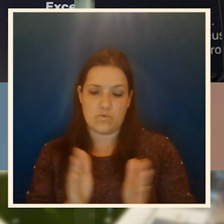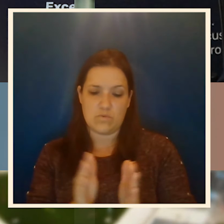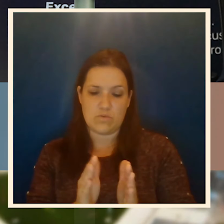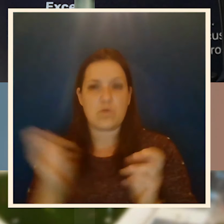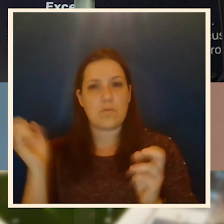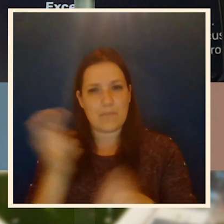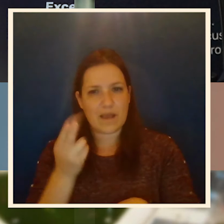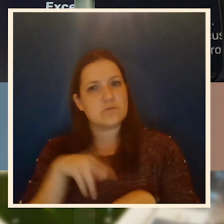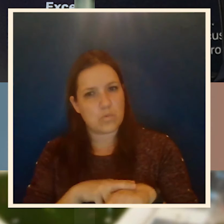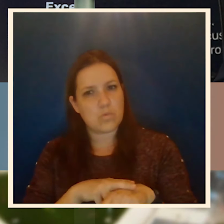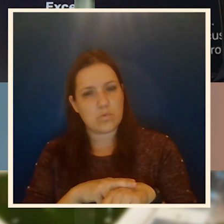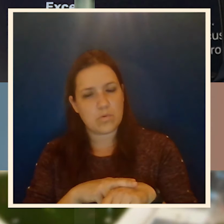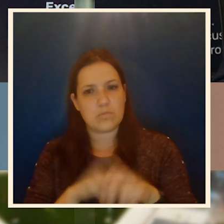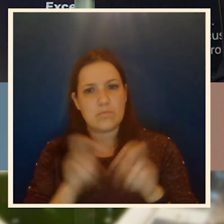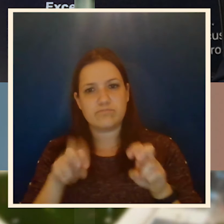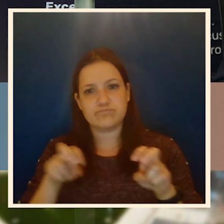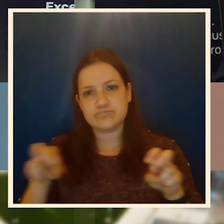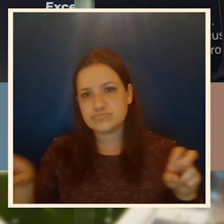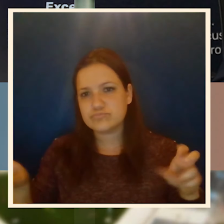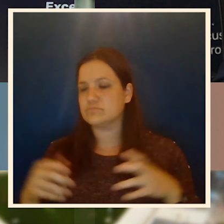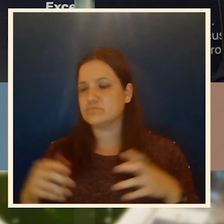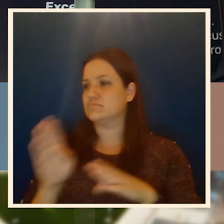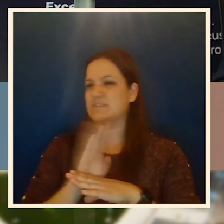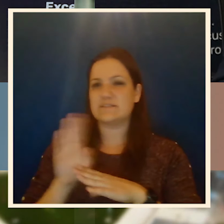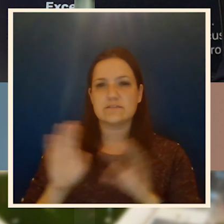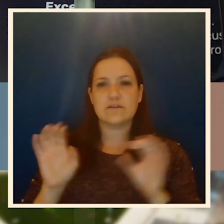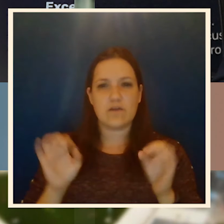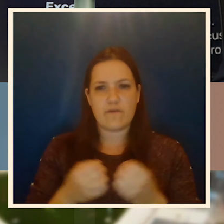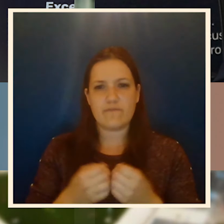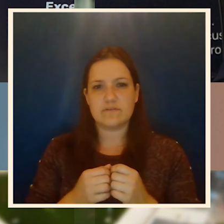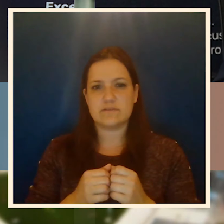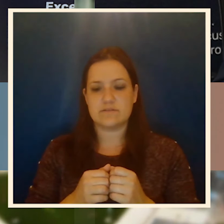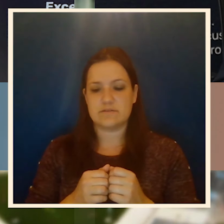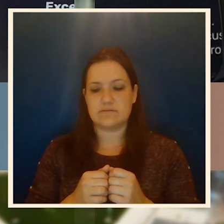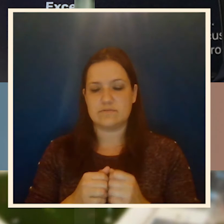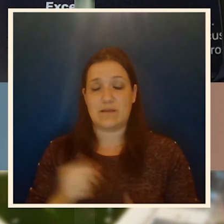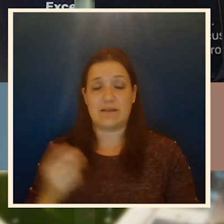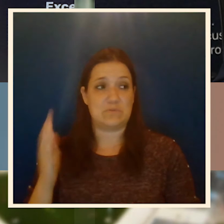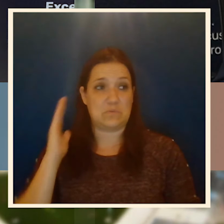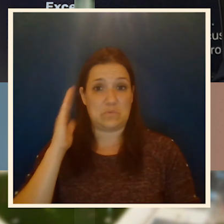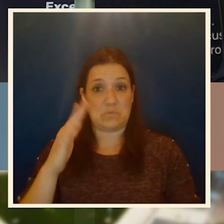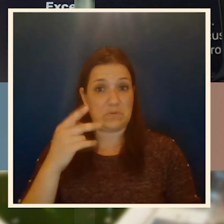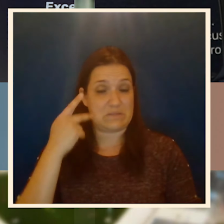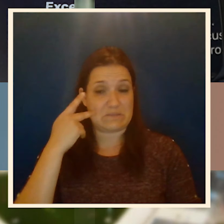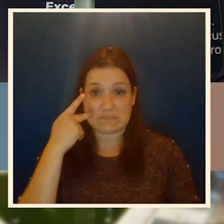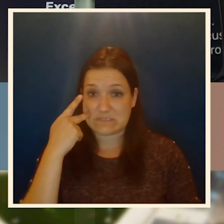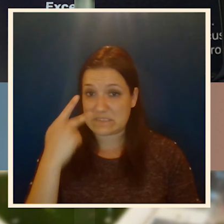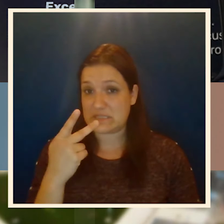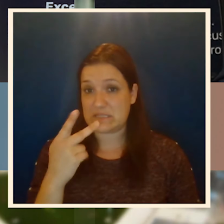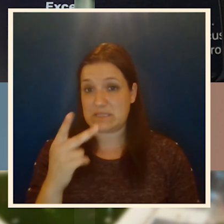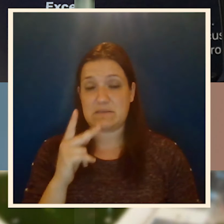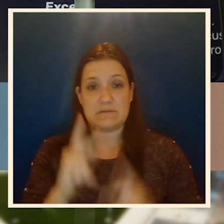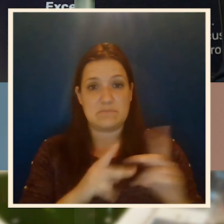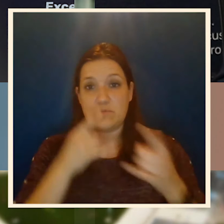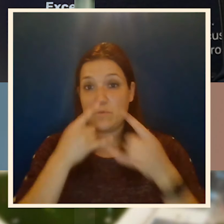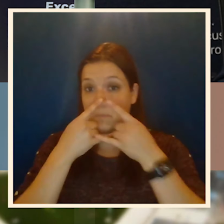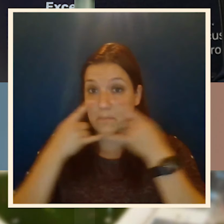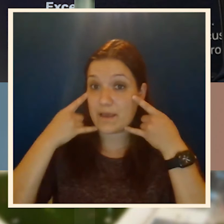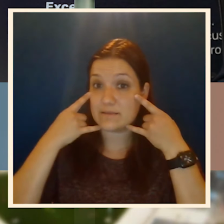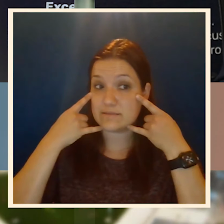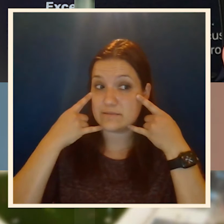distances in our offices and businesses, but you're just going to continue to see people unmasked